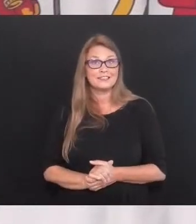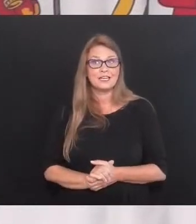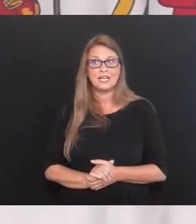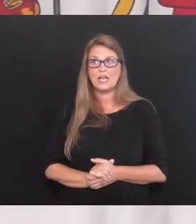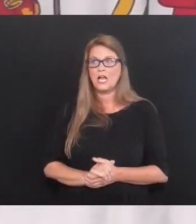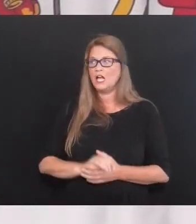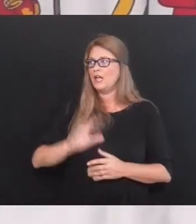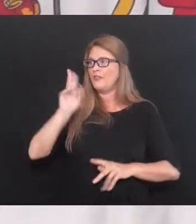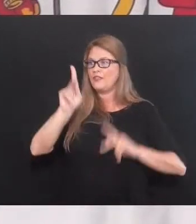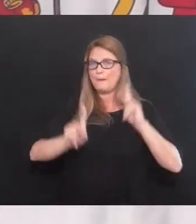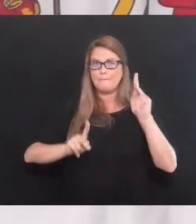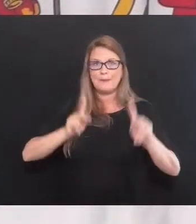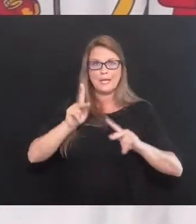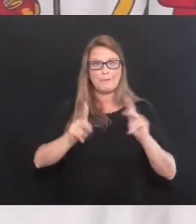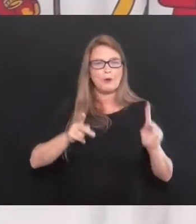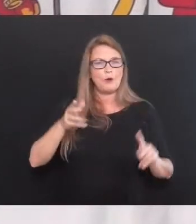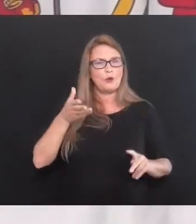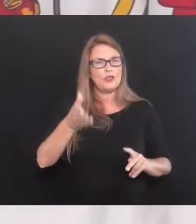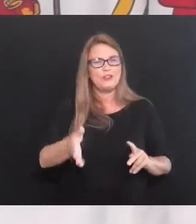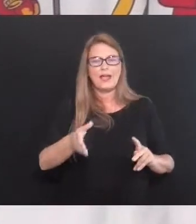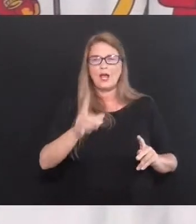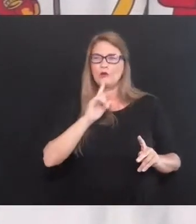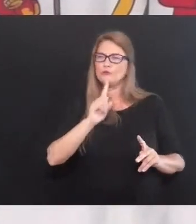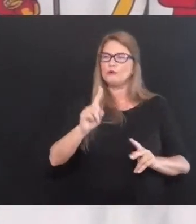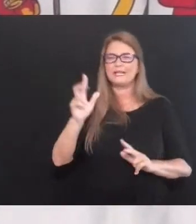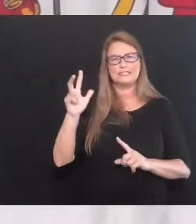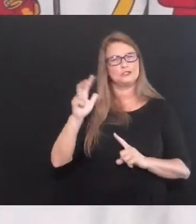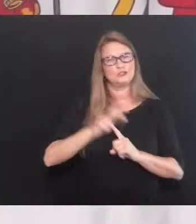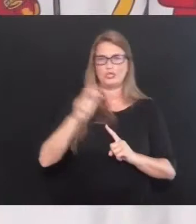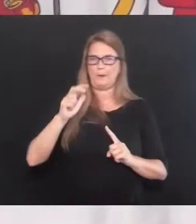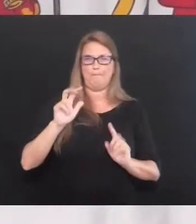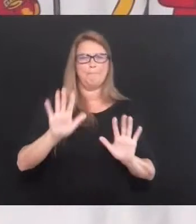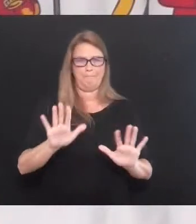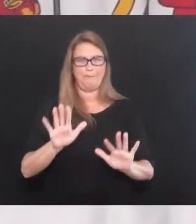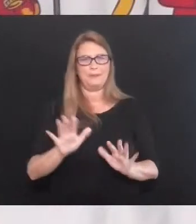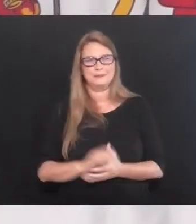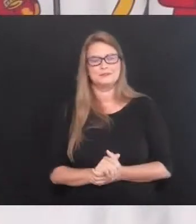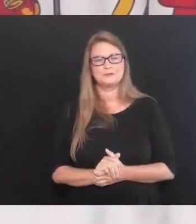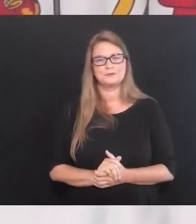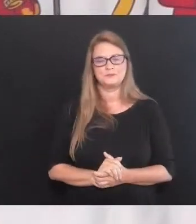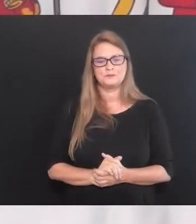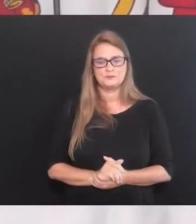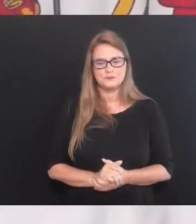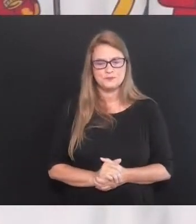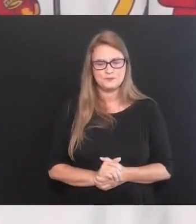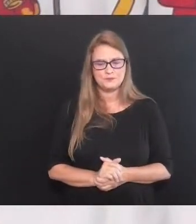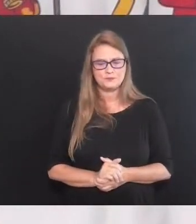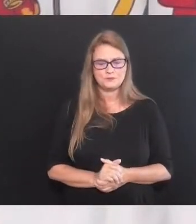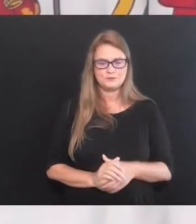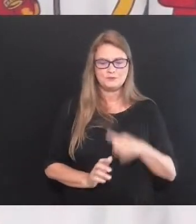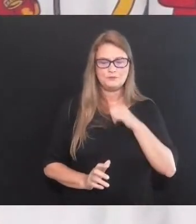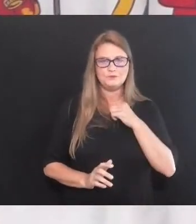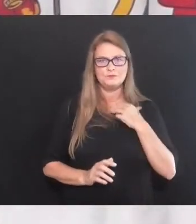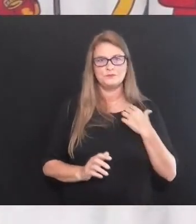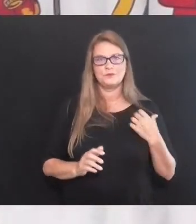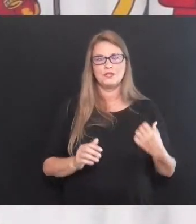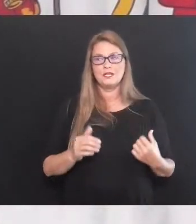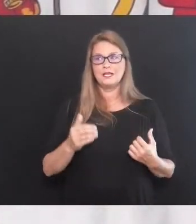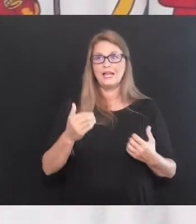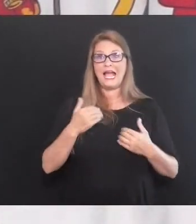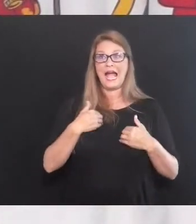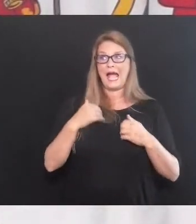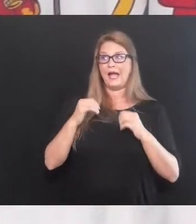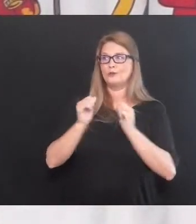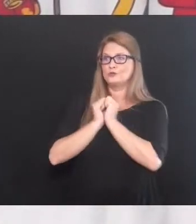of the people and everything, just so good, so good. I spent a good bit of time, with